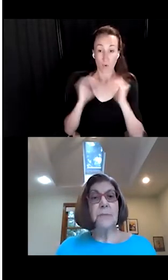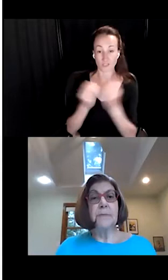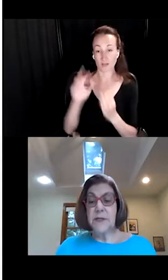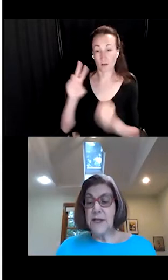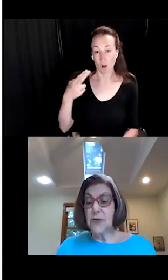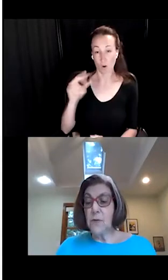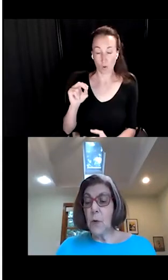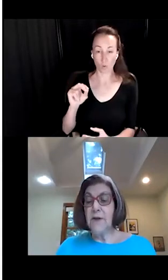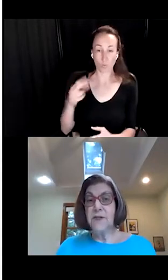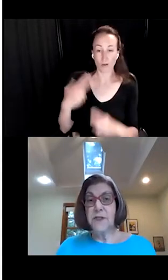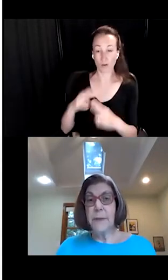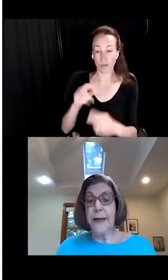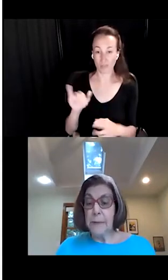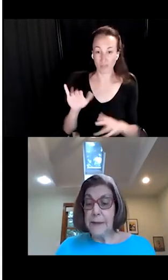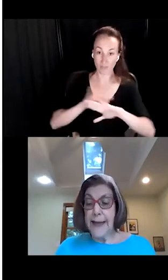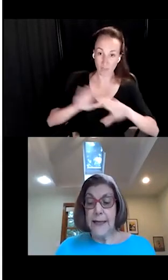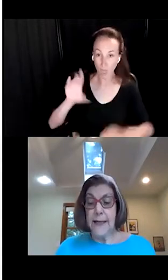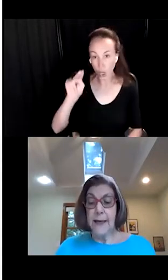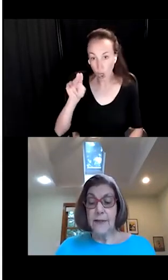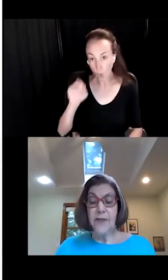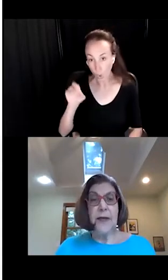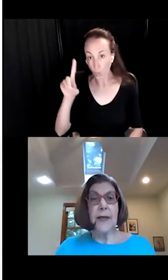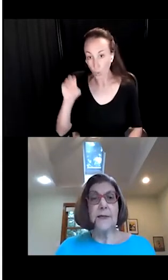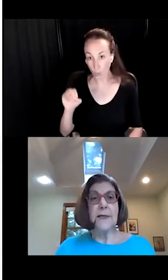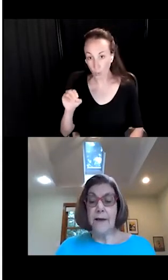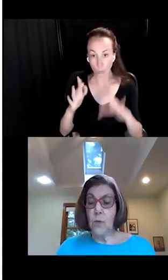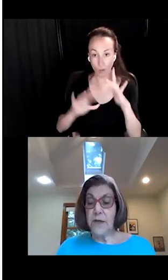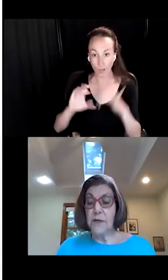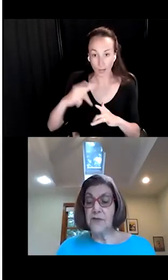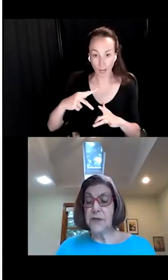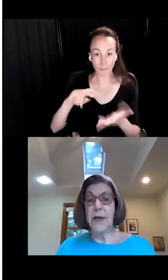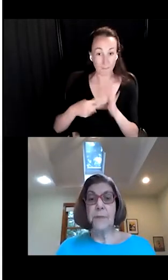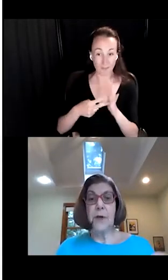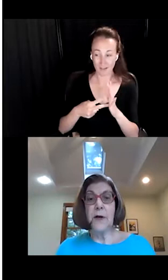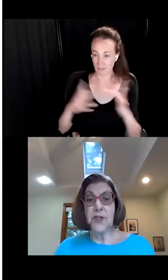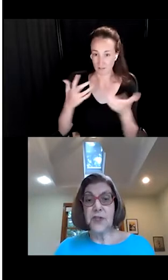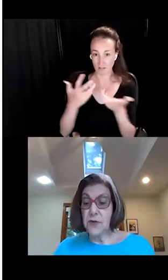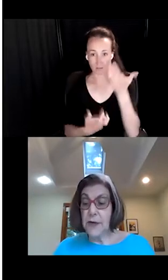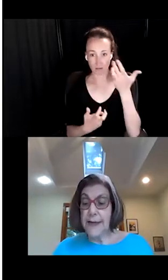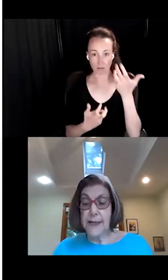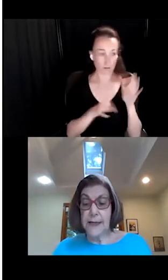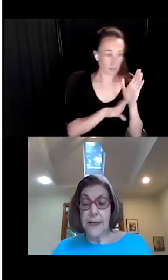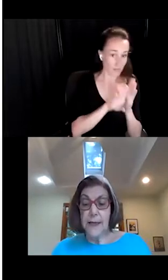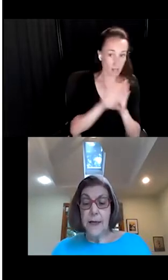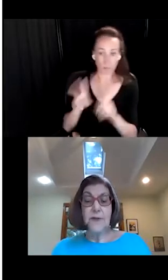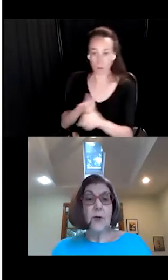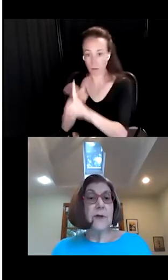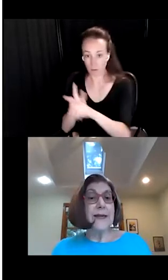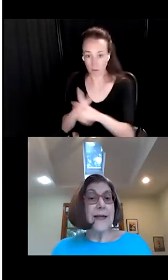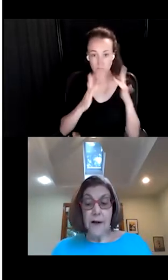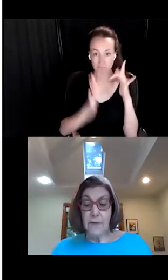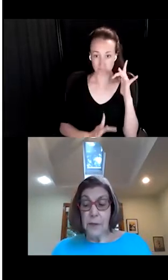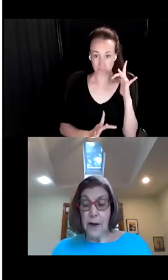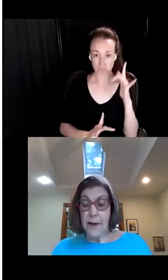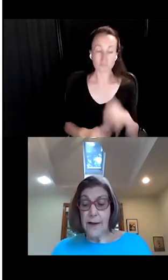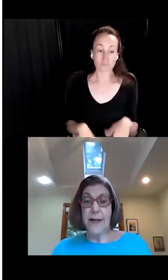Successful implementation requires systematic planning and thinking to have wheels to get beyond just a good idea, so it can